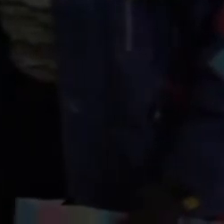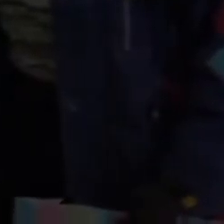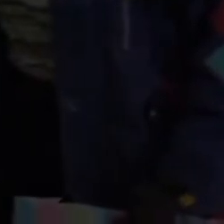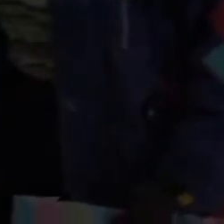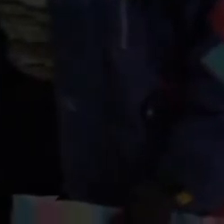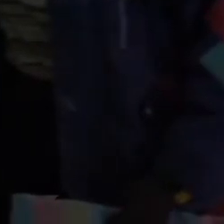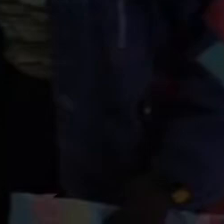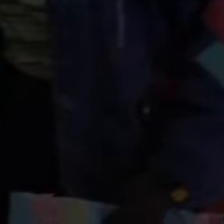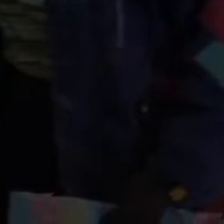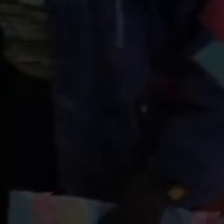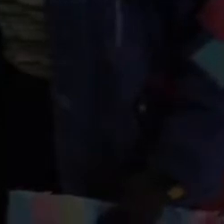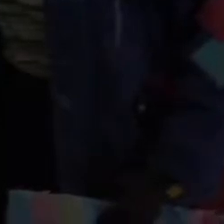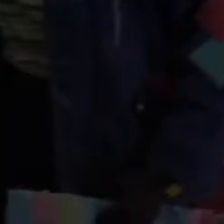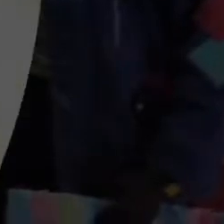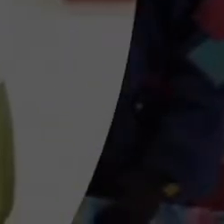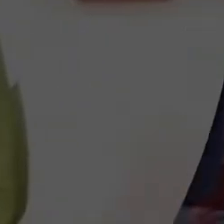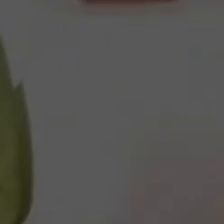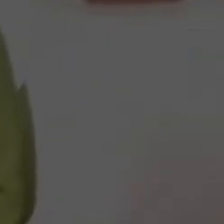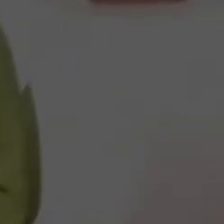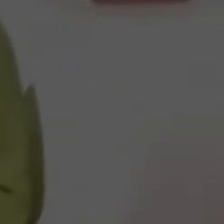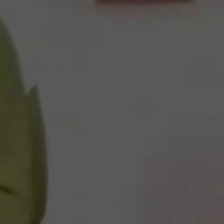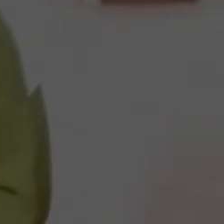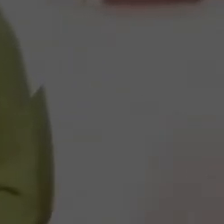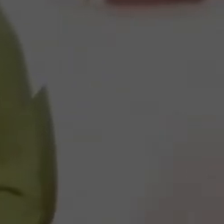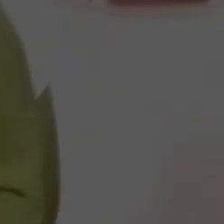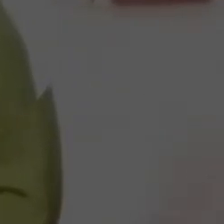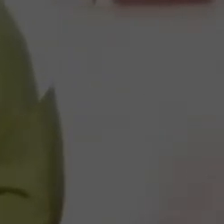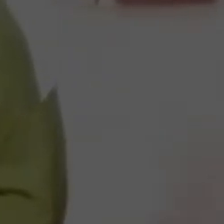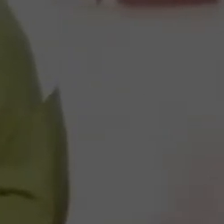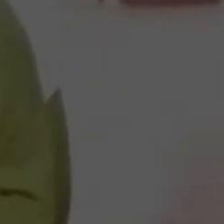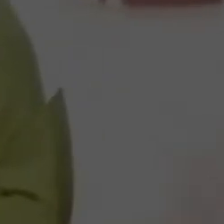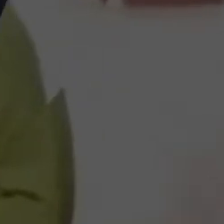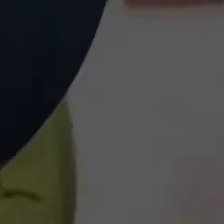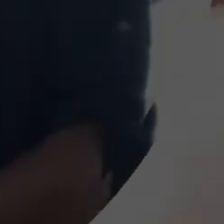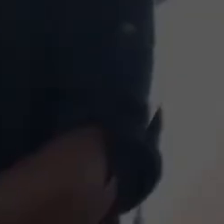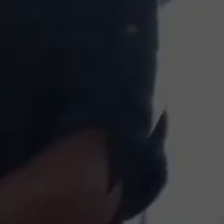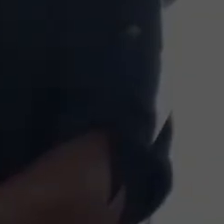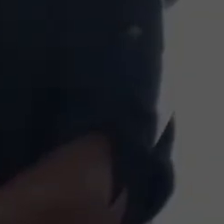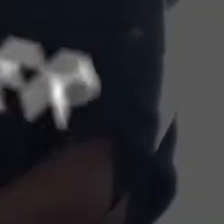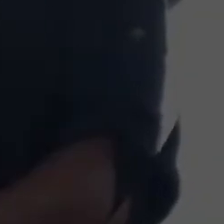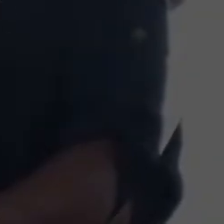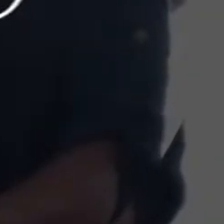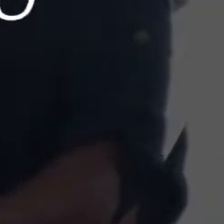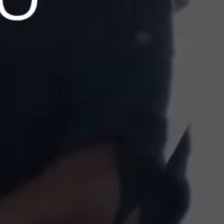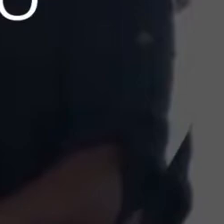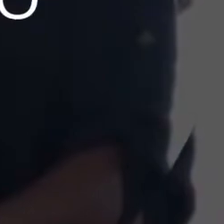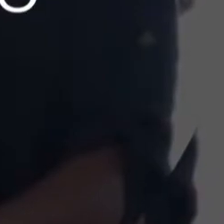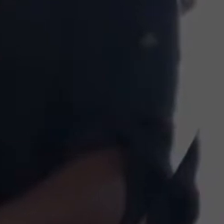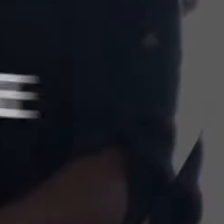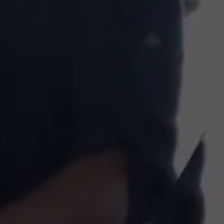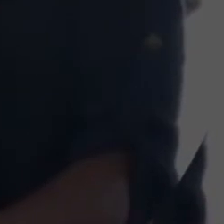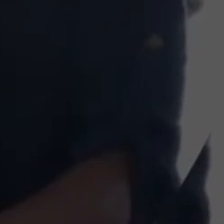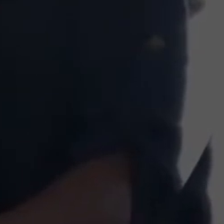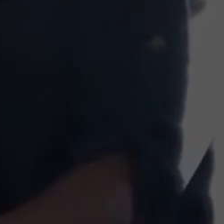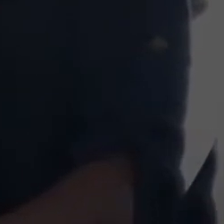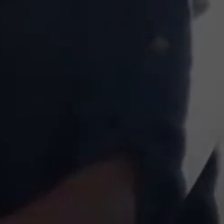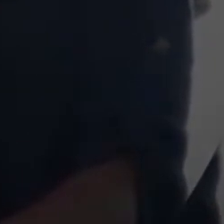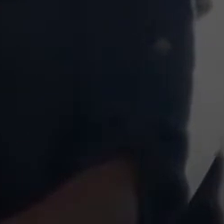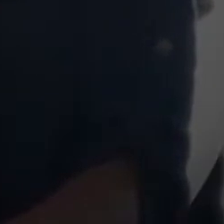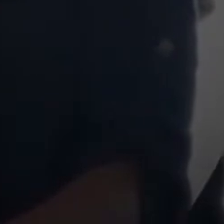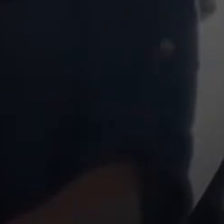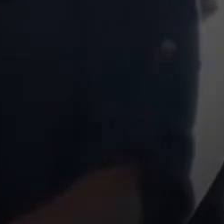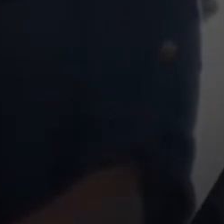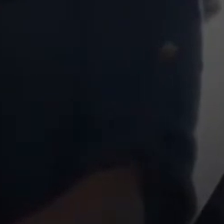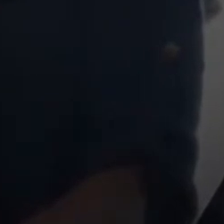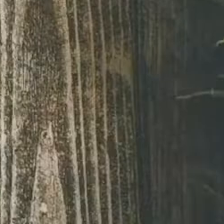on their own initiative to support those in need around them. Jesus said, "Whatever you have done to the least of this,